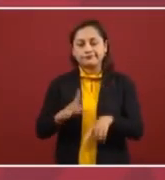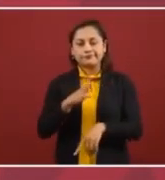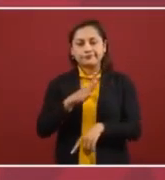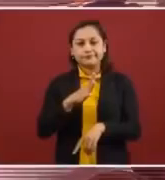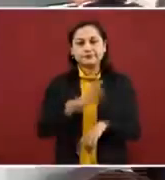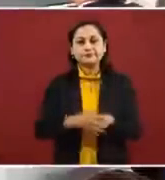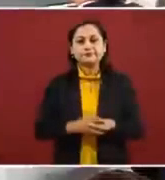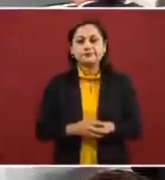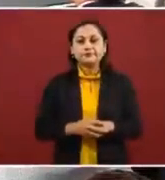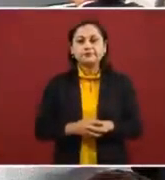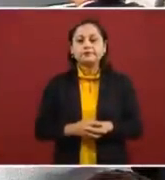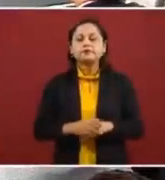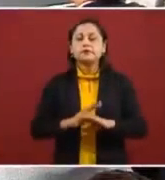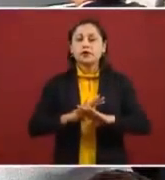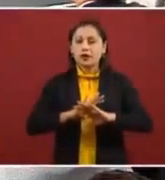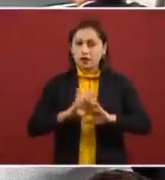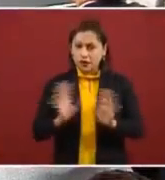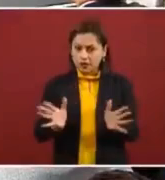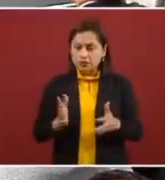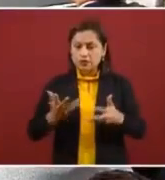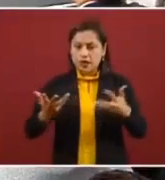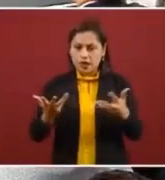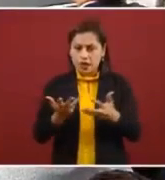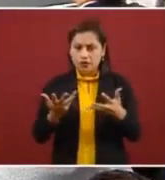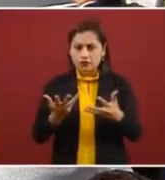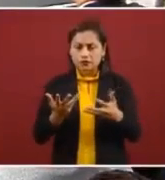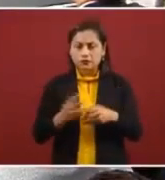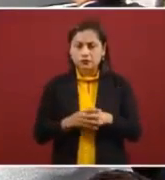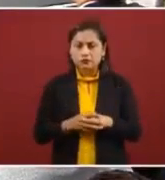whole republic. We have taken an action